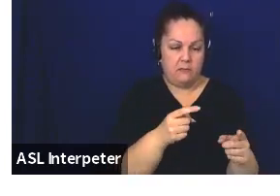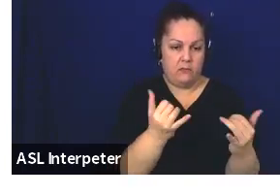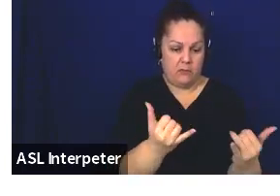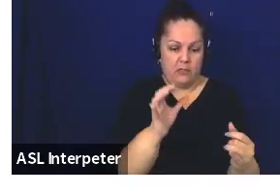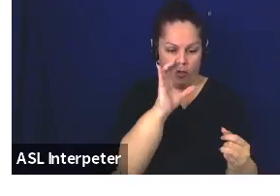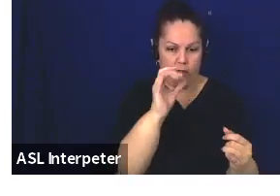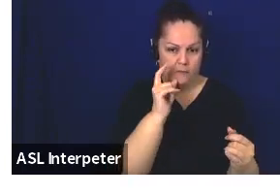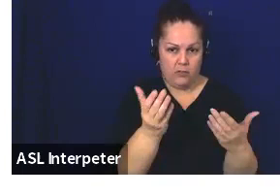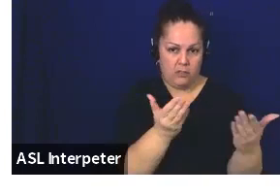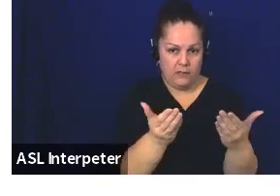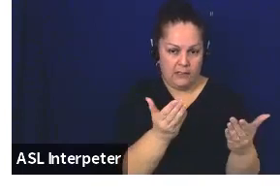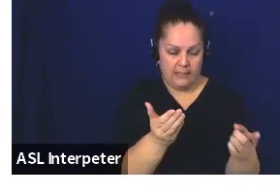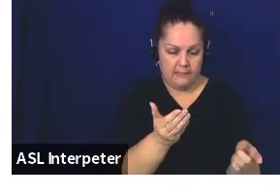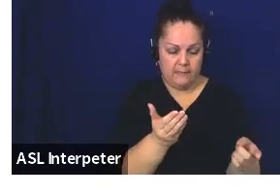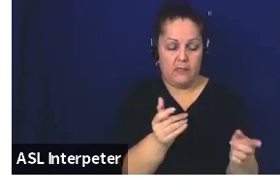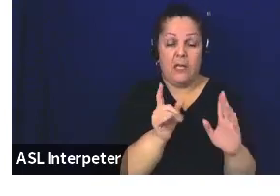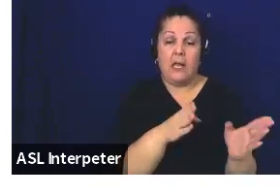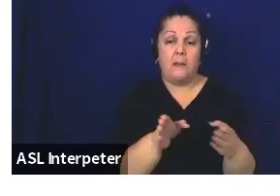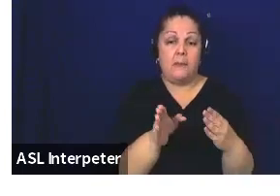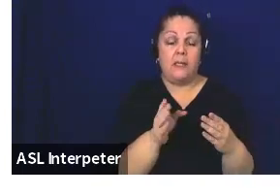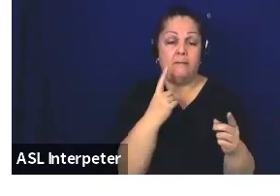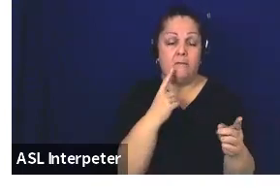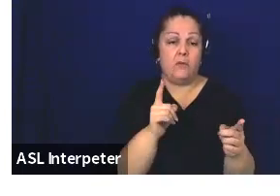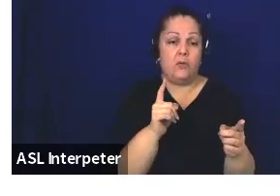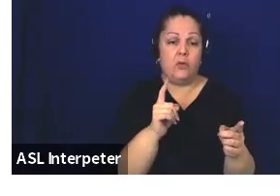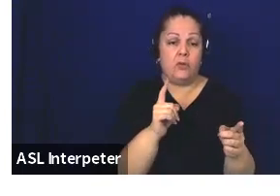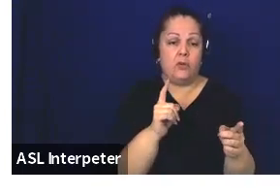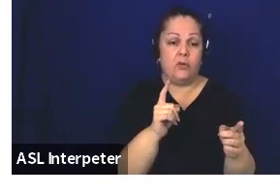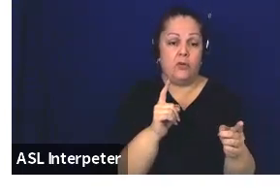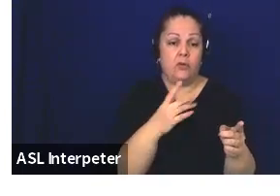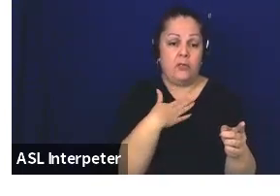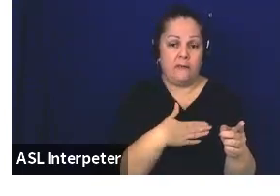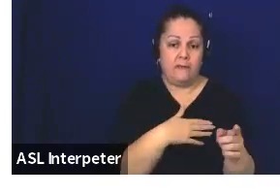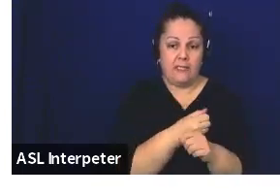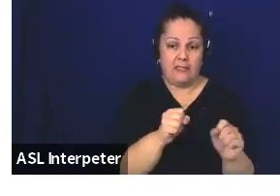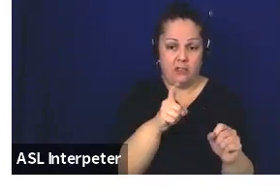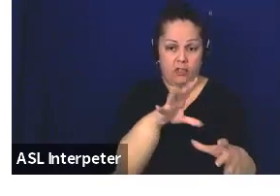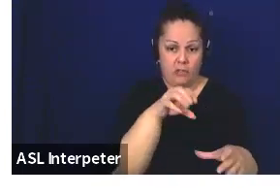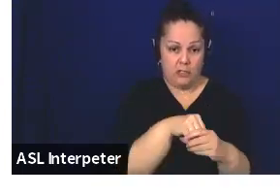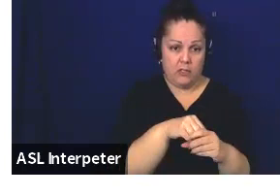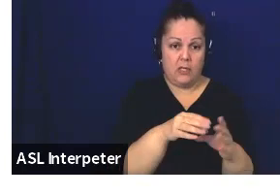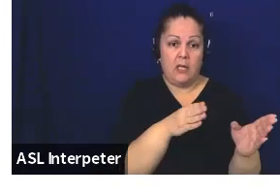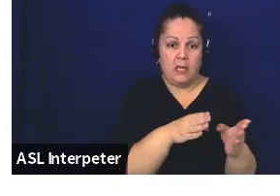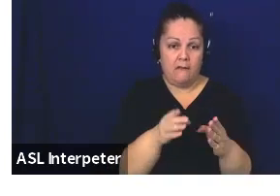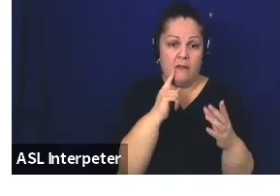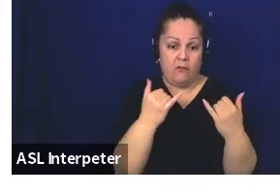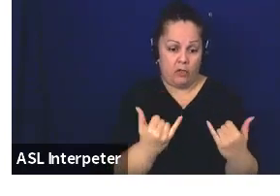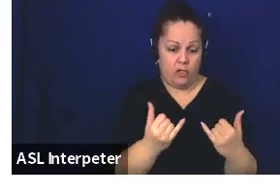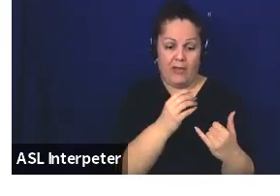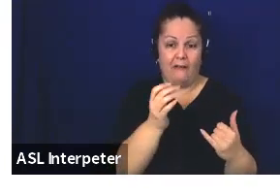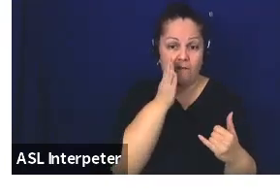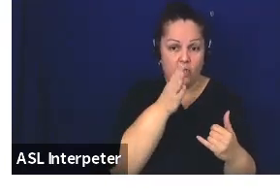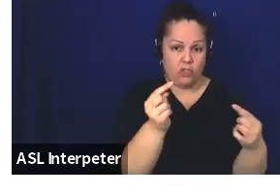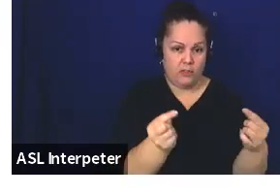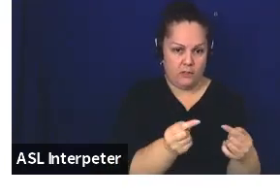response services. So a plan for physical safety should include a plan for current and future